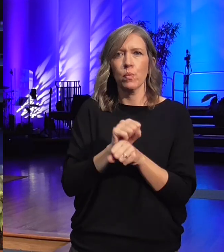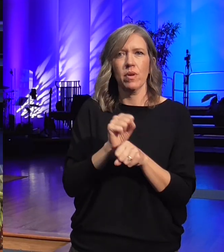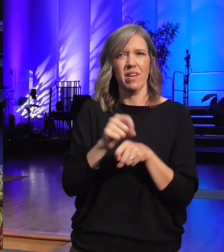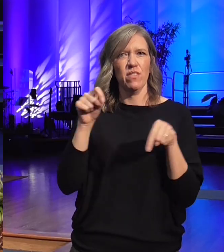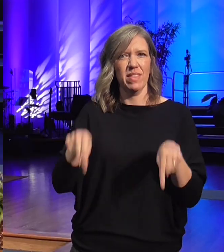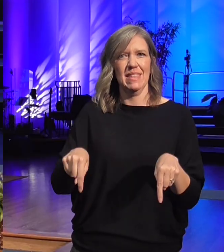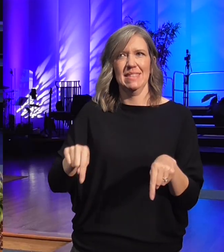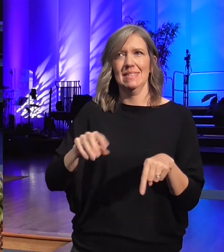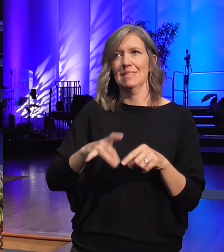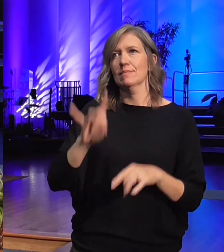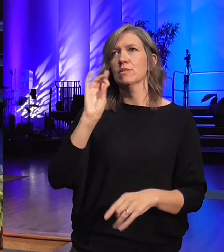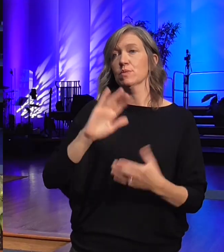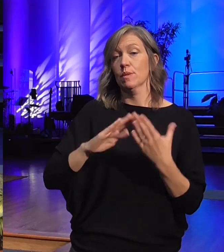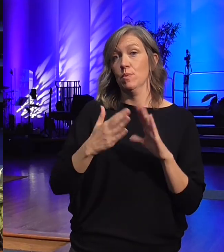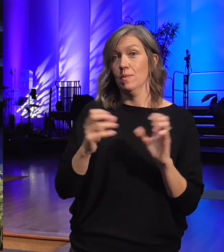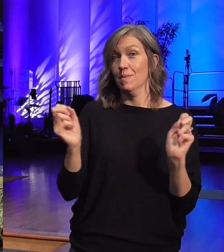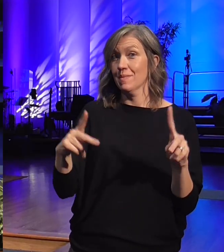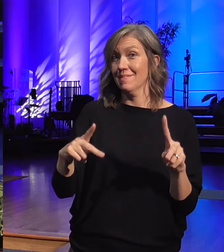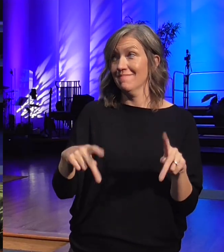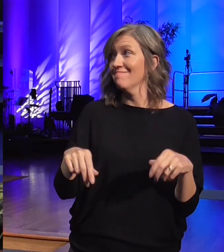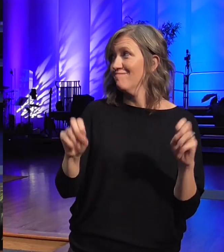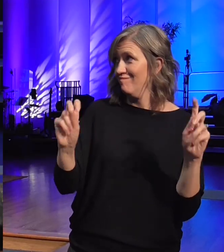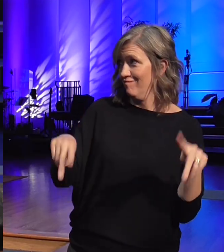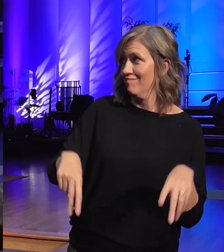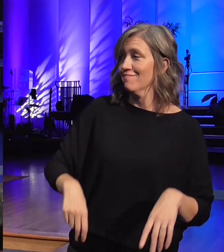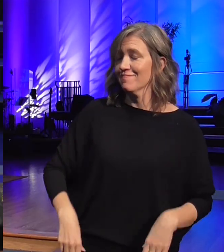okay? Okay.